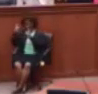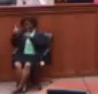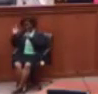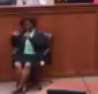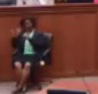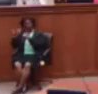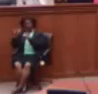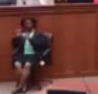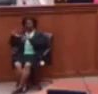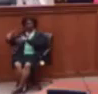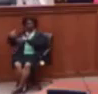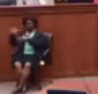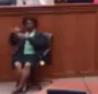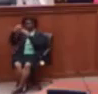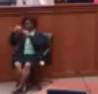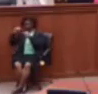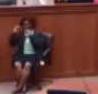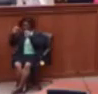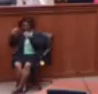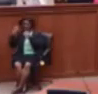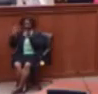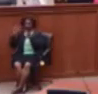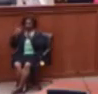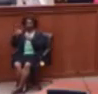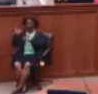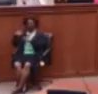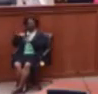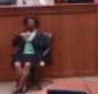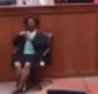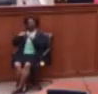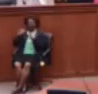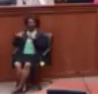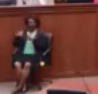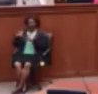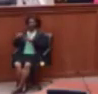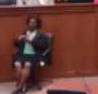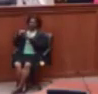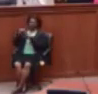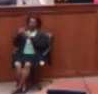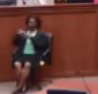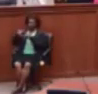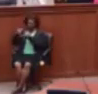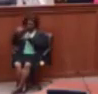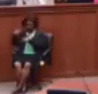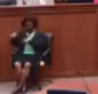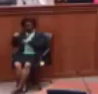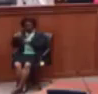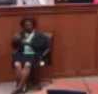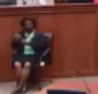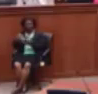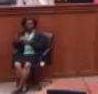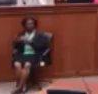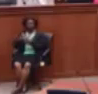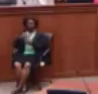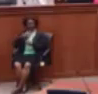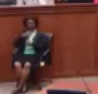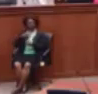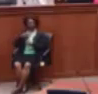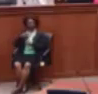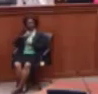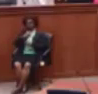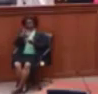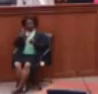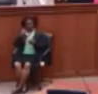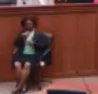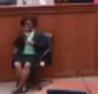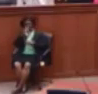the state with Jumpstart. Mr. John Warner Smith and I have been talking recently with Next Horizon, and he's going to